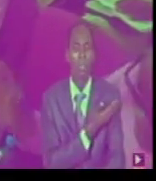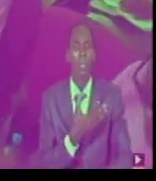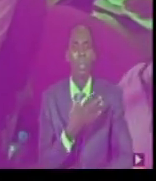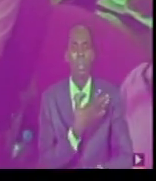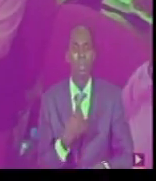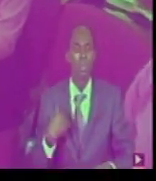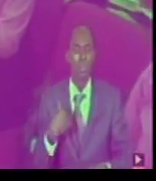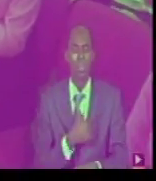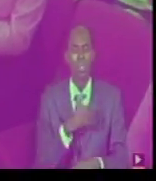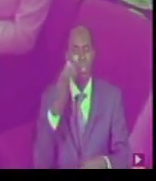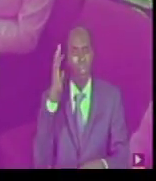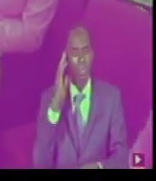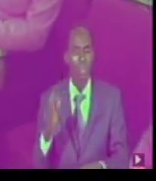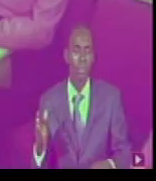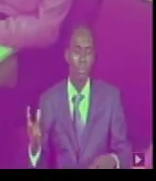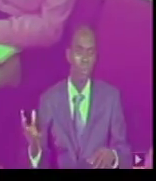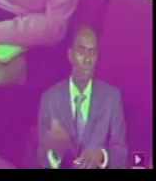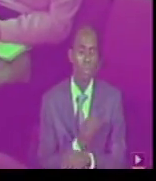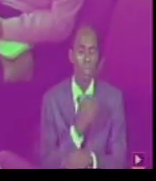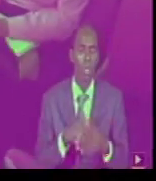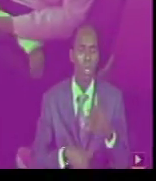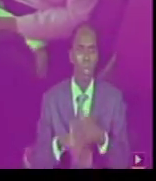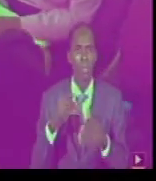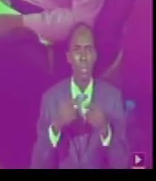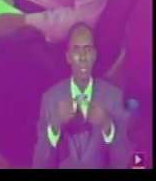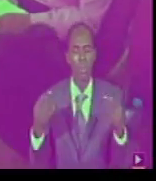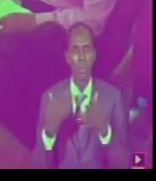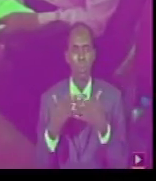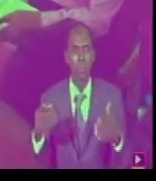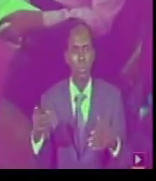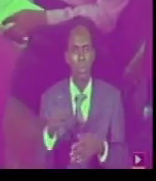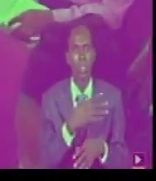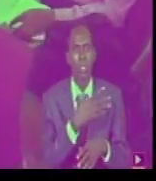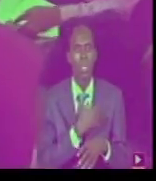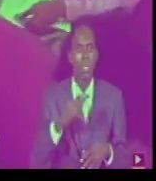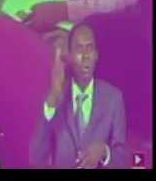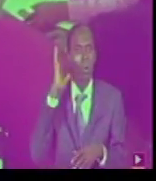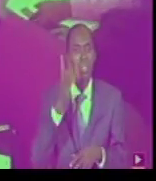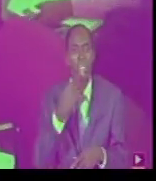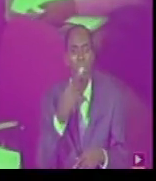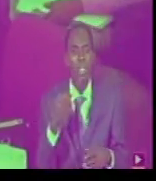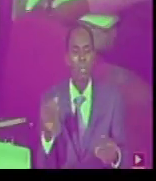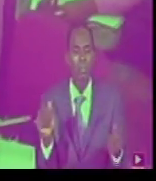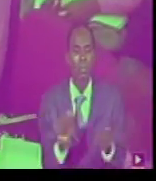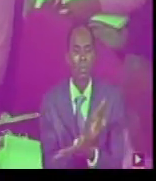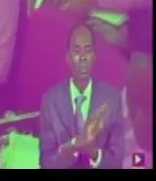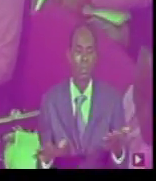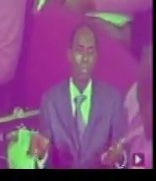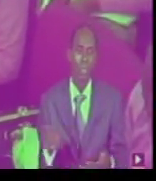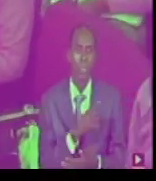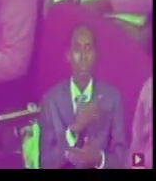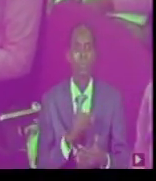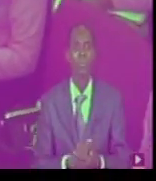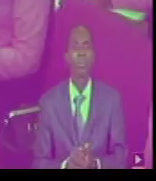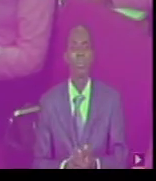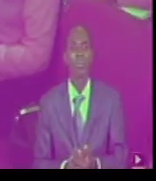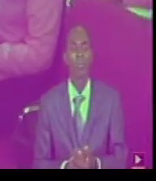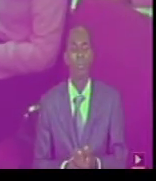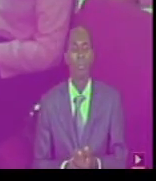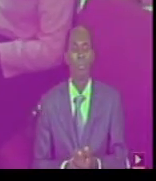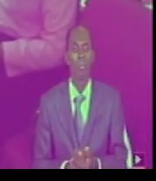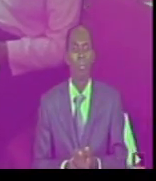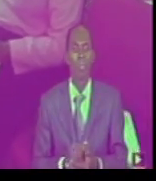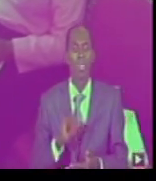enemy from before you, and shall say, destroy them. Israel,